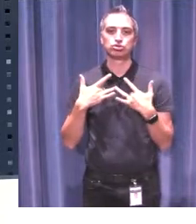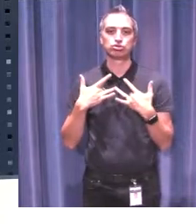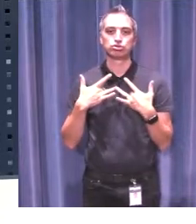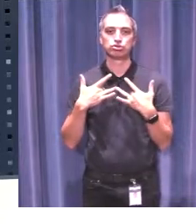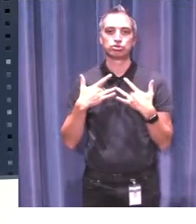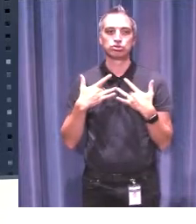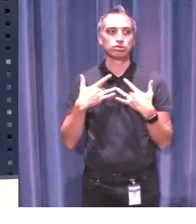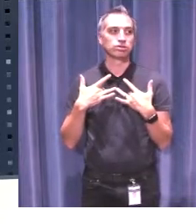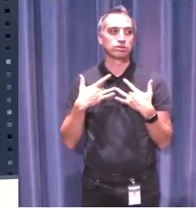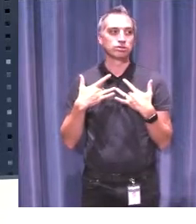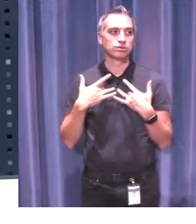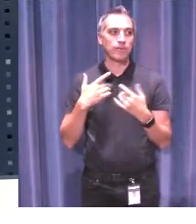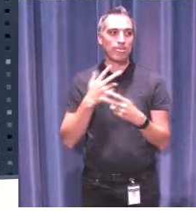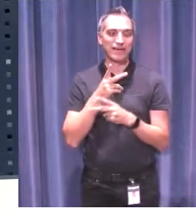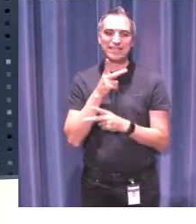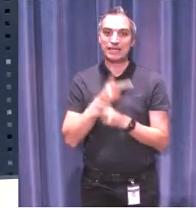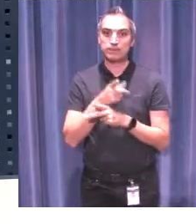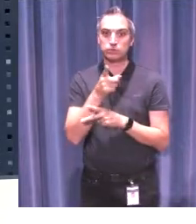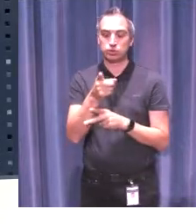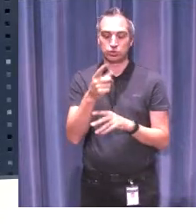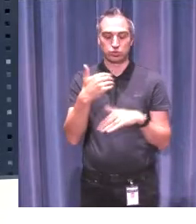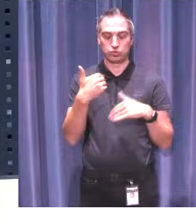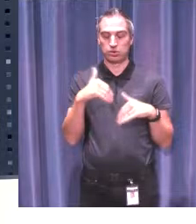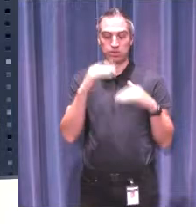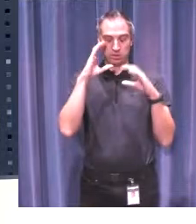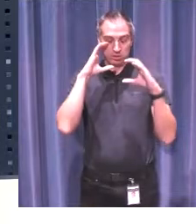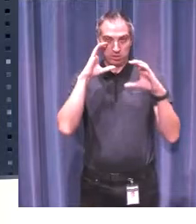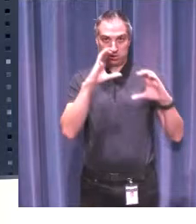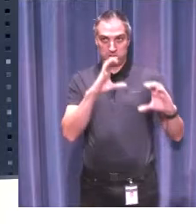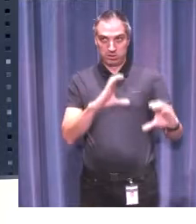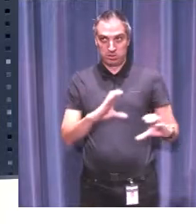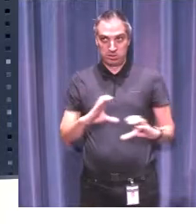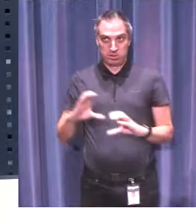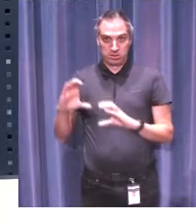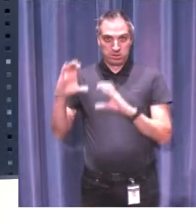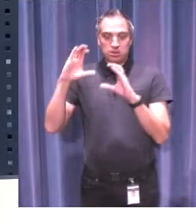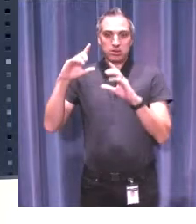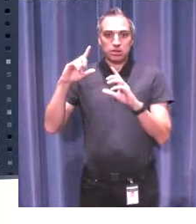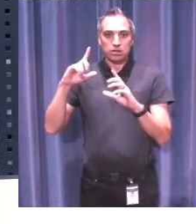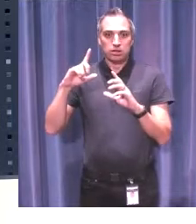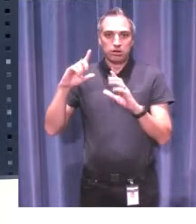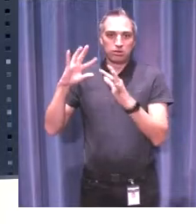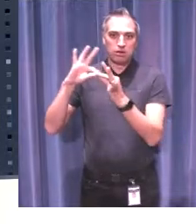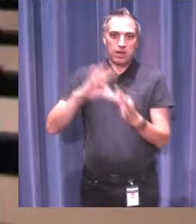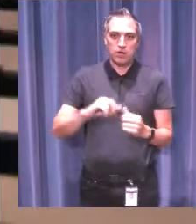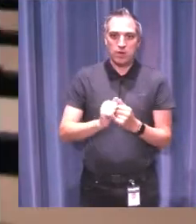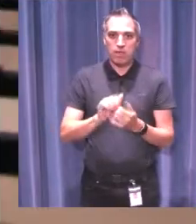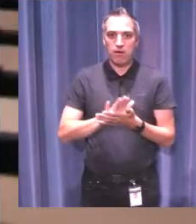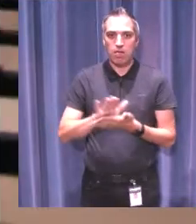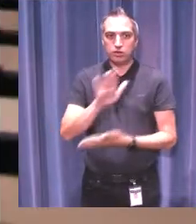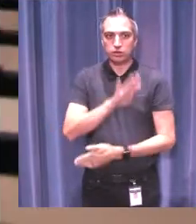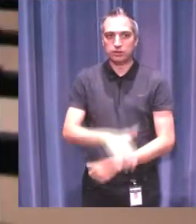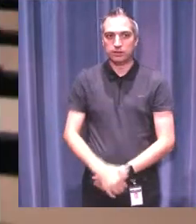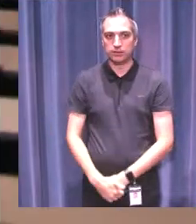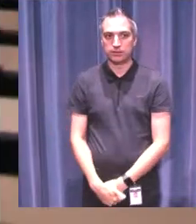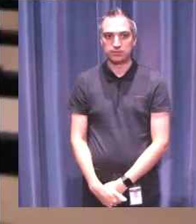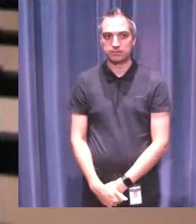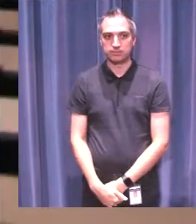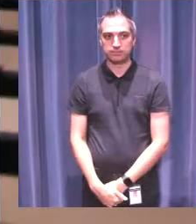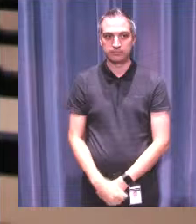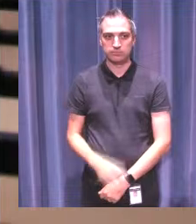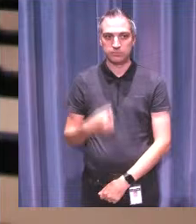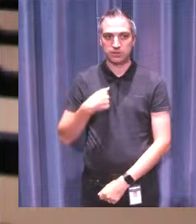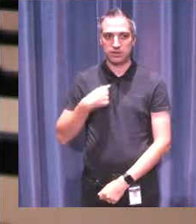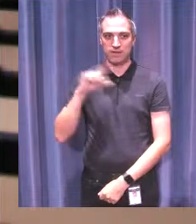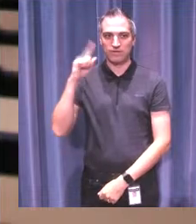you up at night related to the college? I'll go